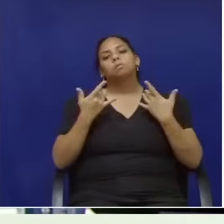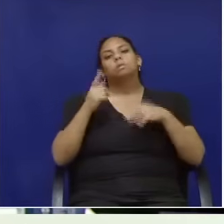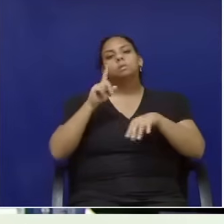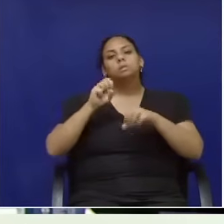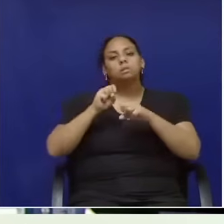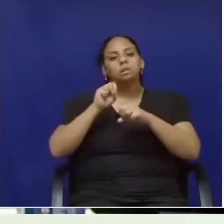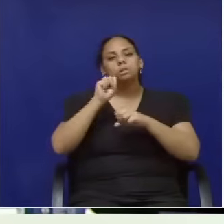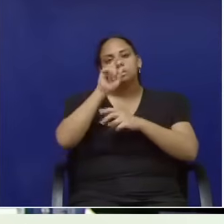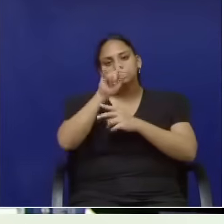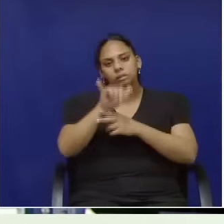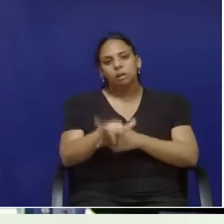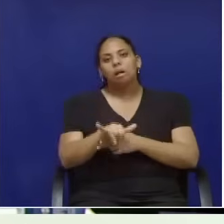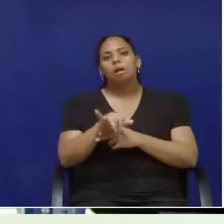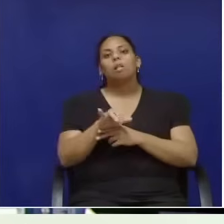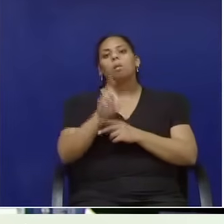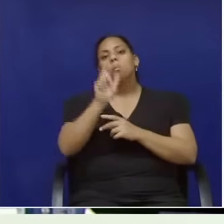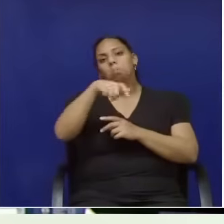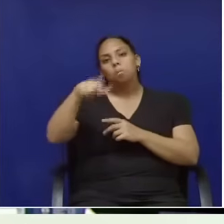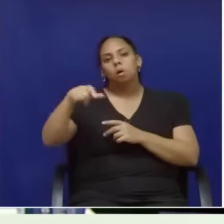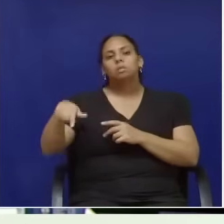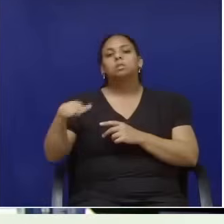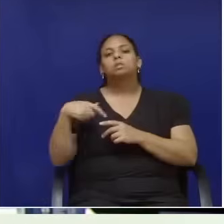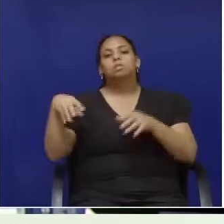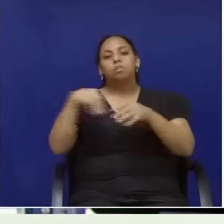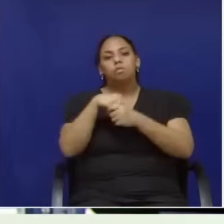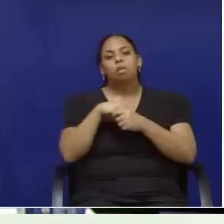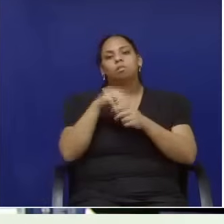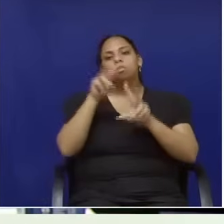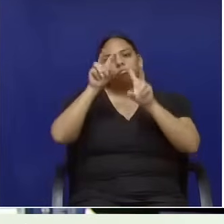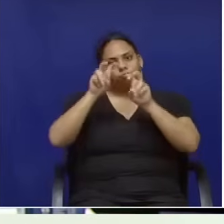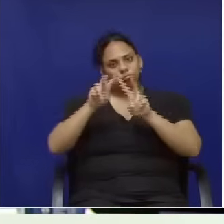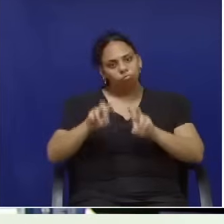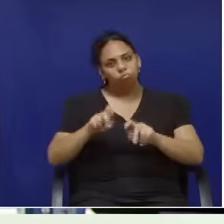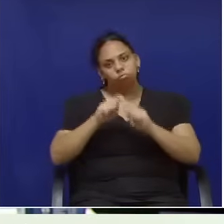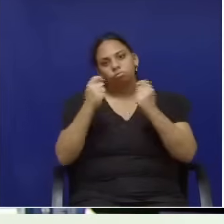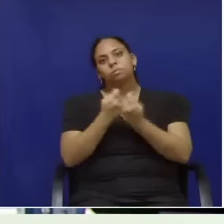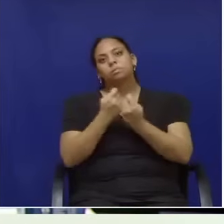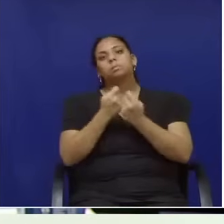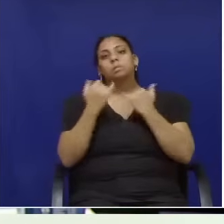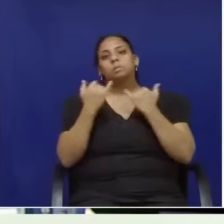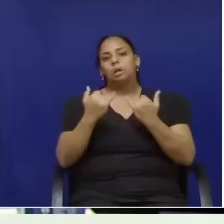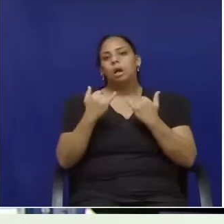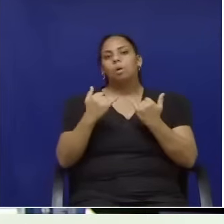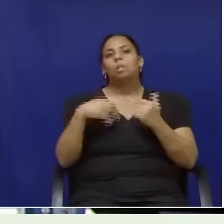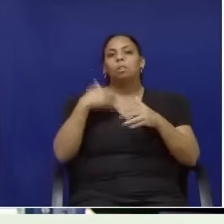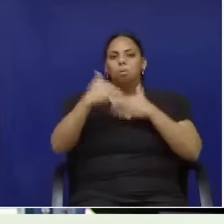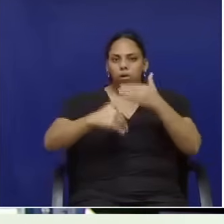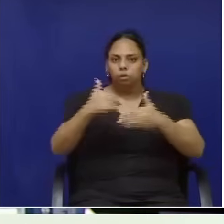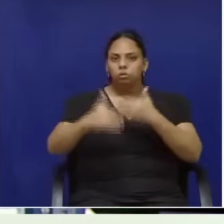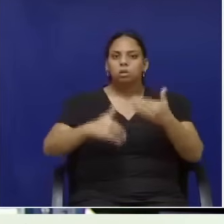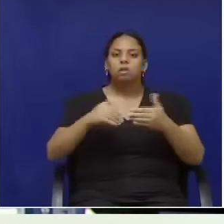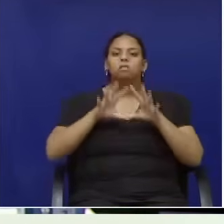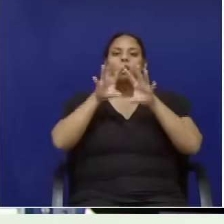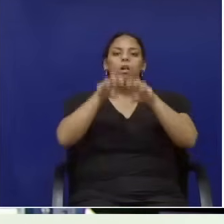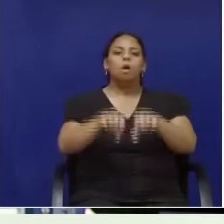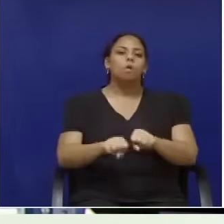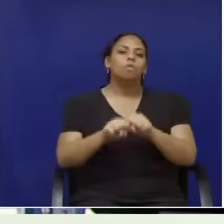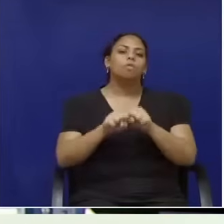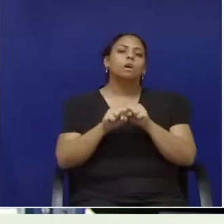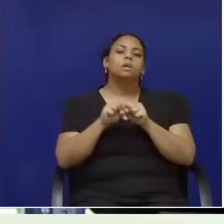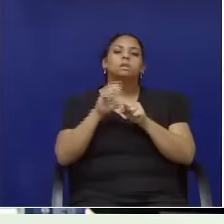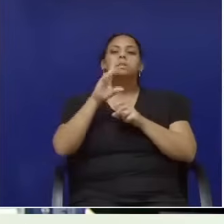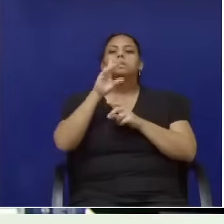on officials alleged to be involved. The investigation team is currently in the process of handing the matter over to